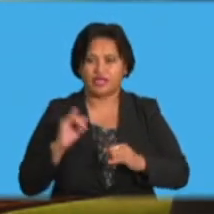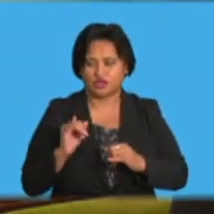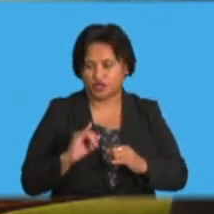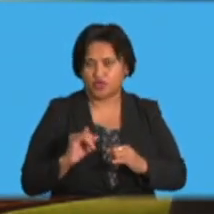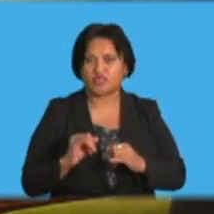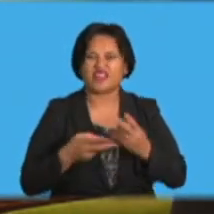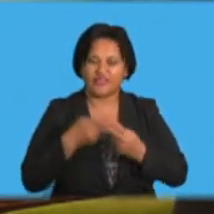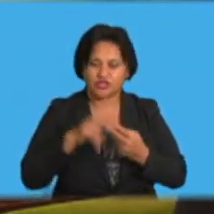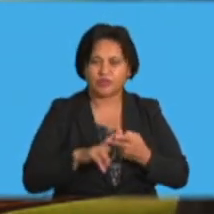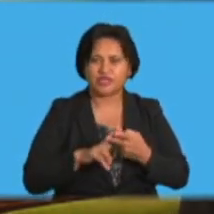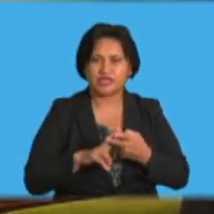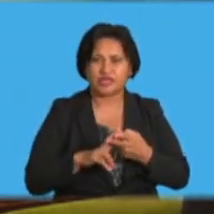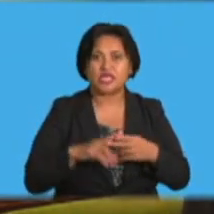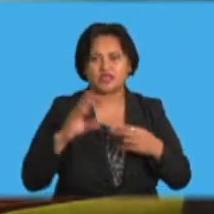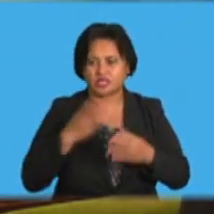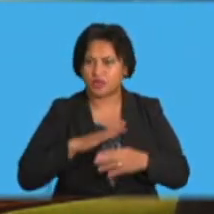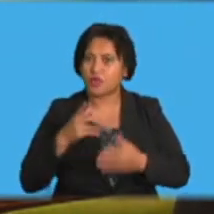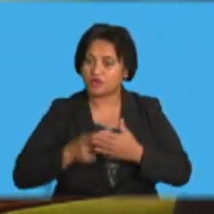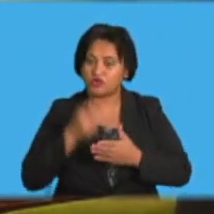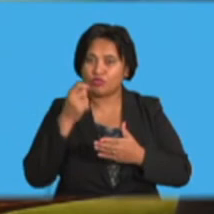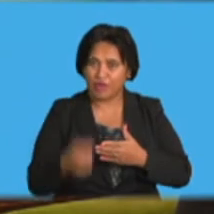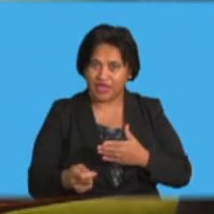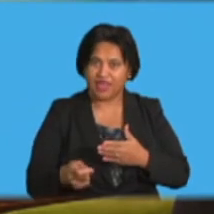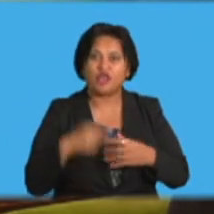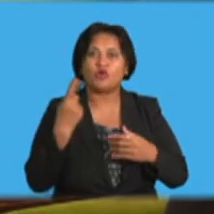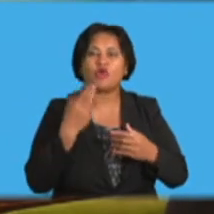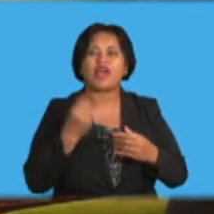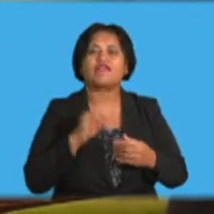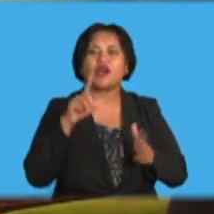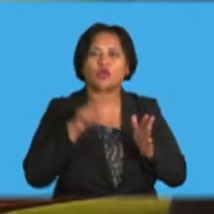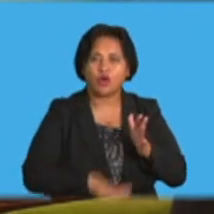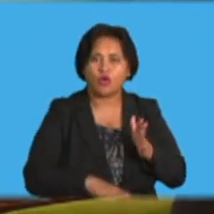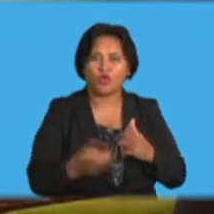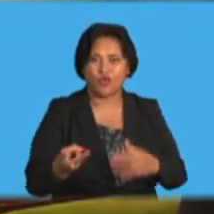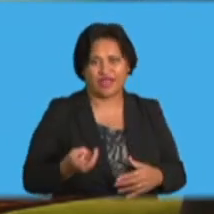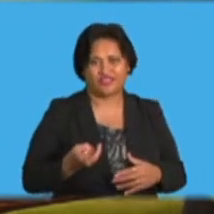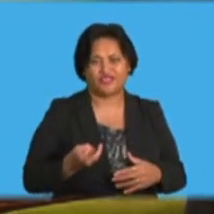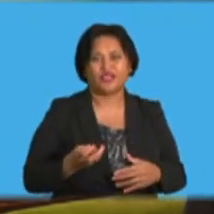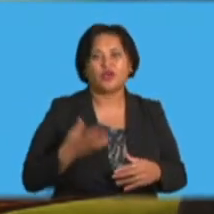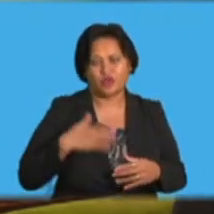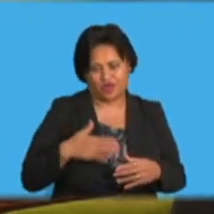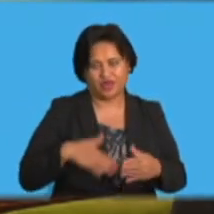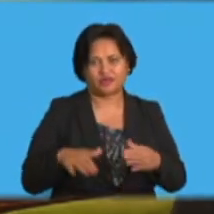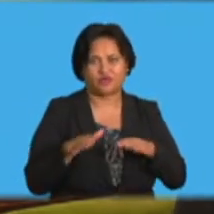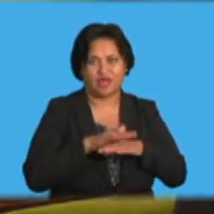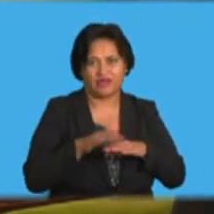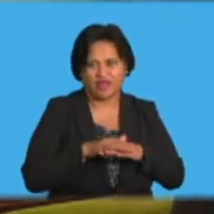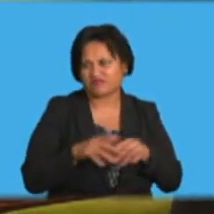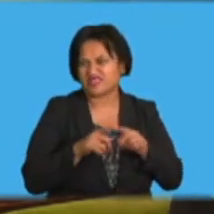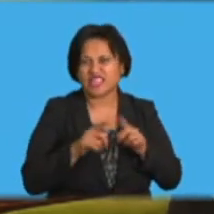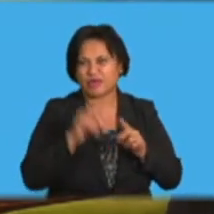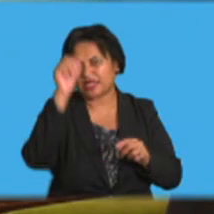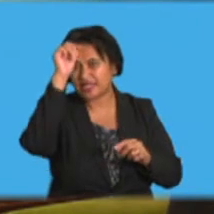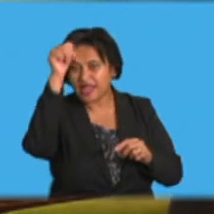we are willing to, of course, pay for the premiums for those low-income families. And this is how, for example, it started in countries like India, where the